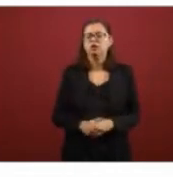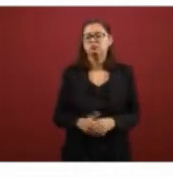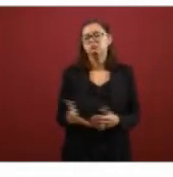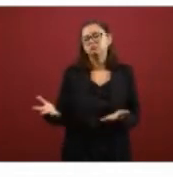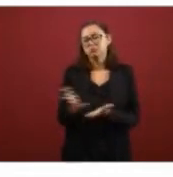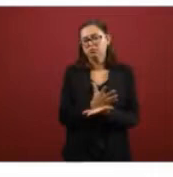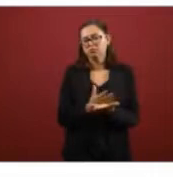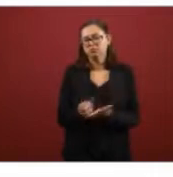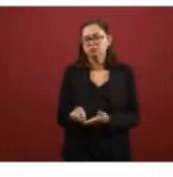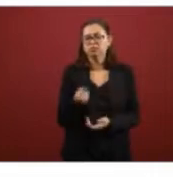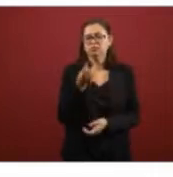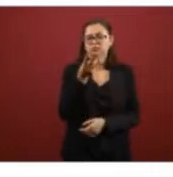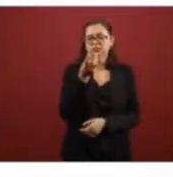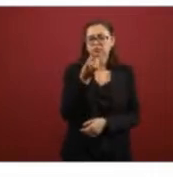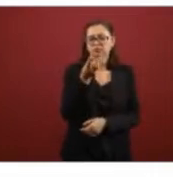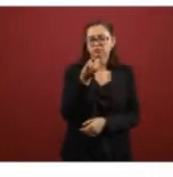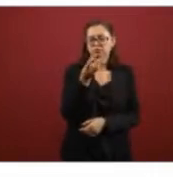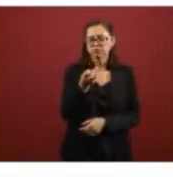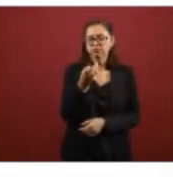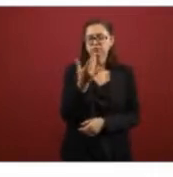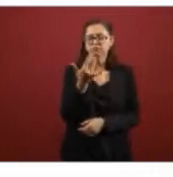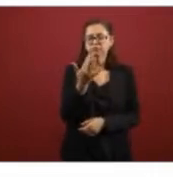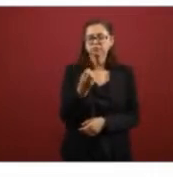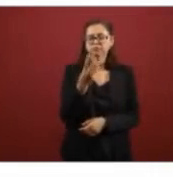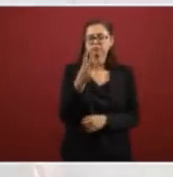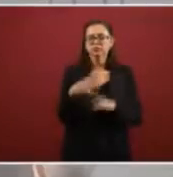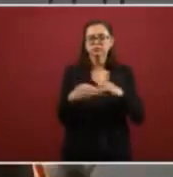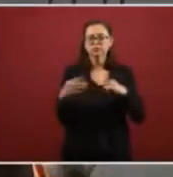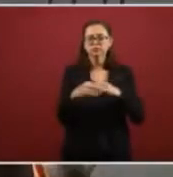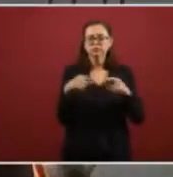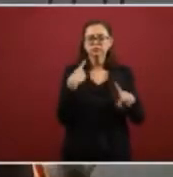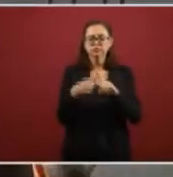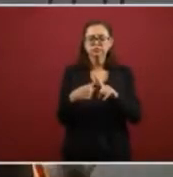I just moved my video out of the way so you guys won't be blocked.